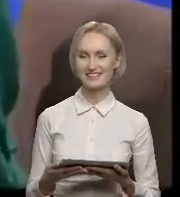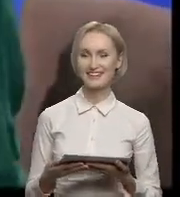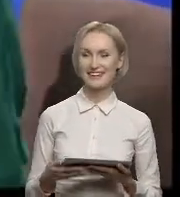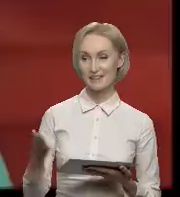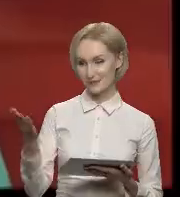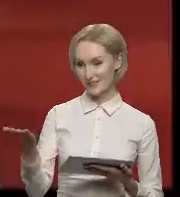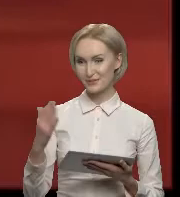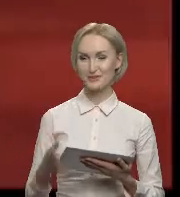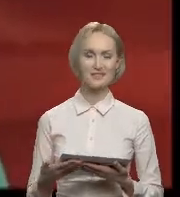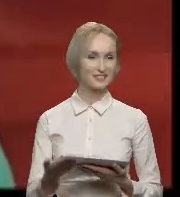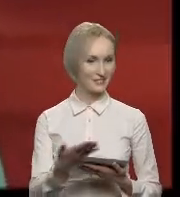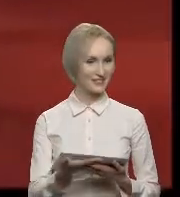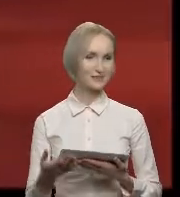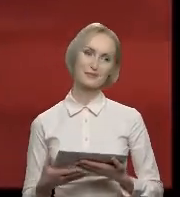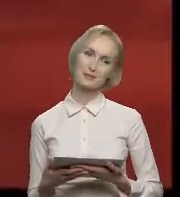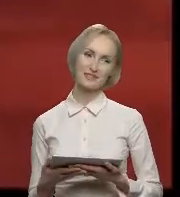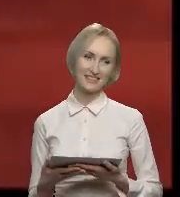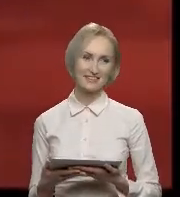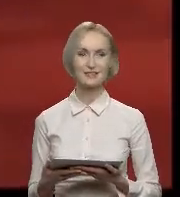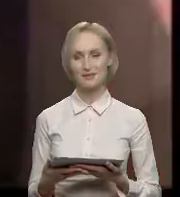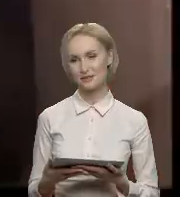I'm a con artist. I told you.